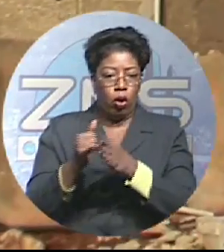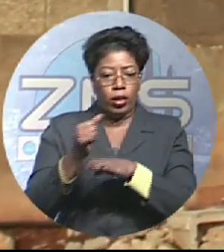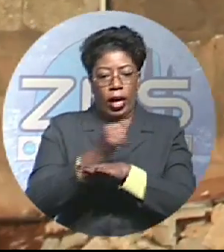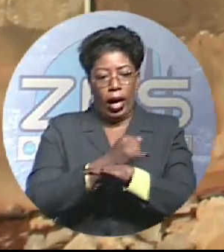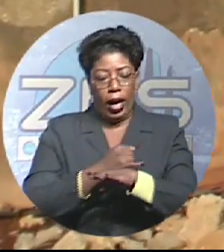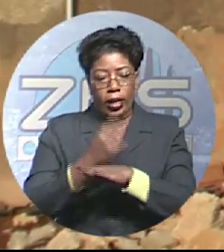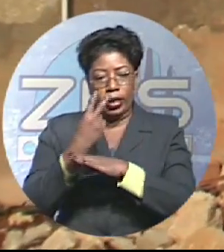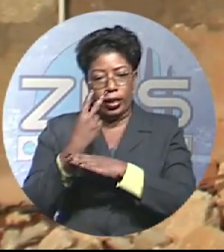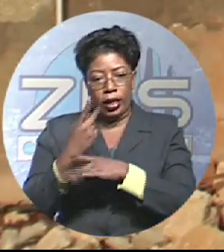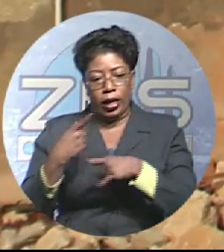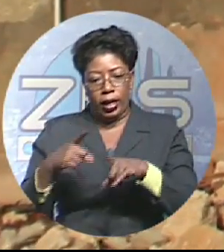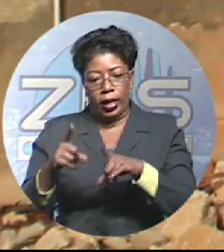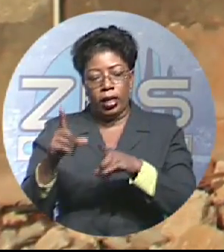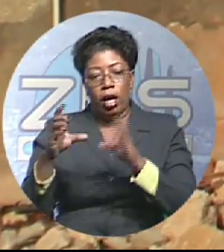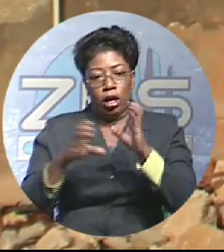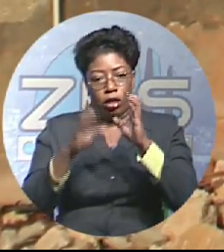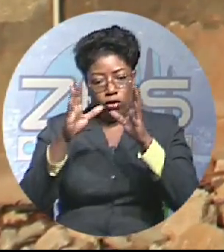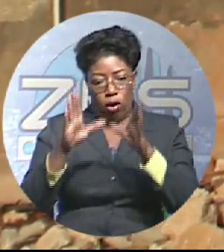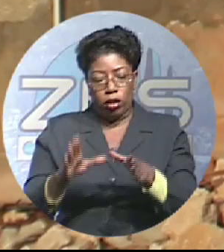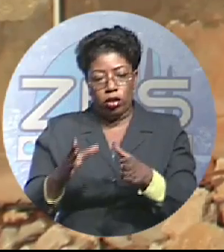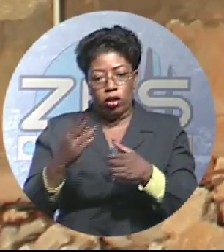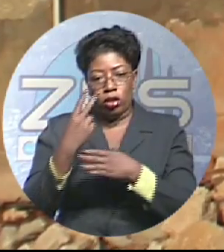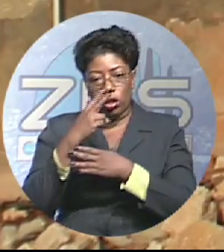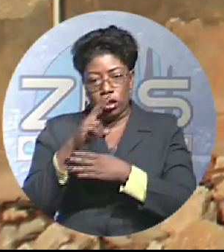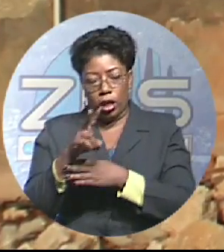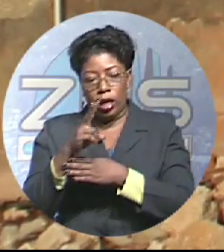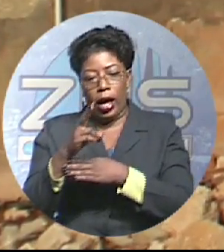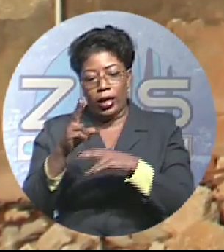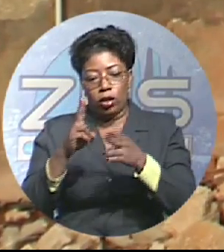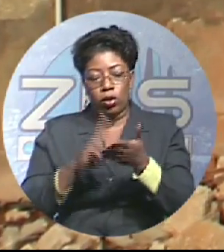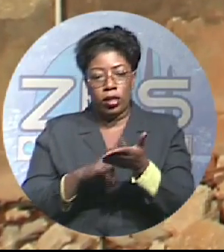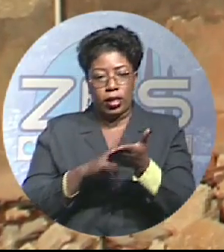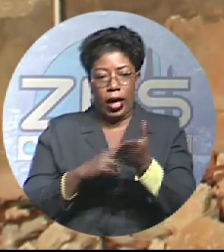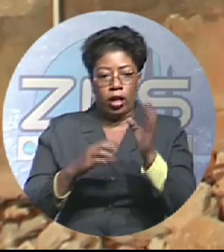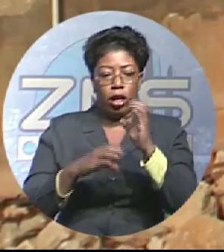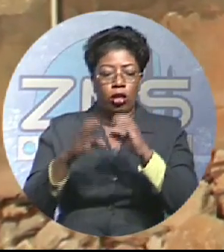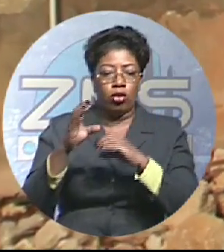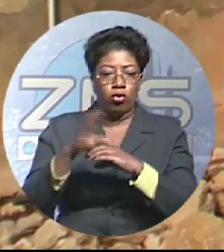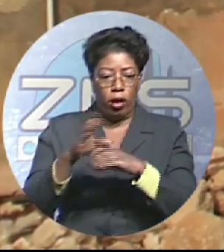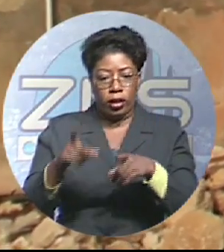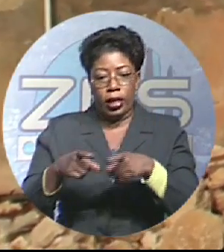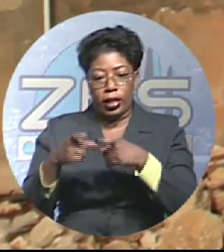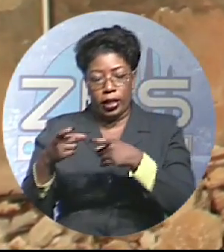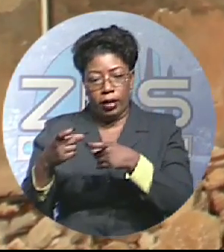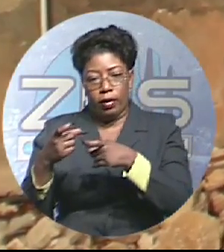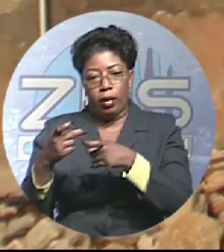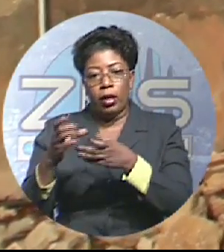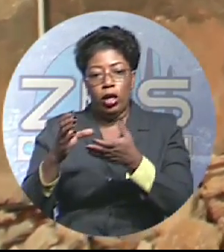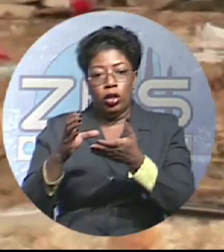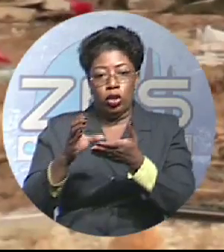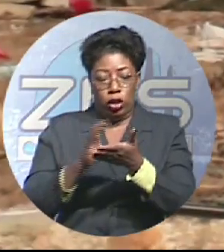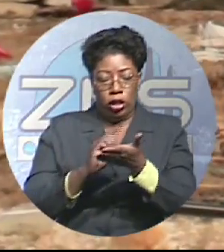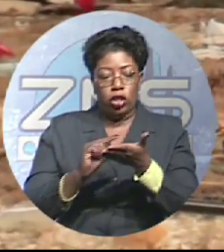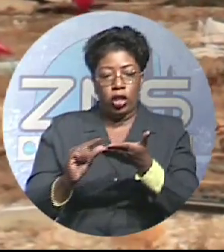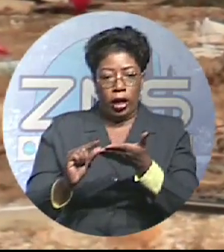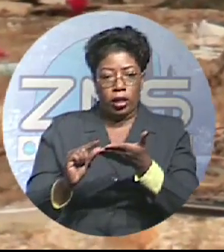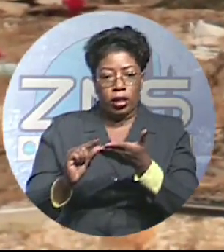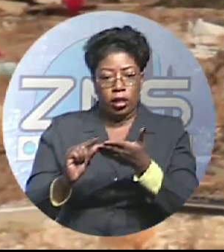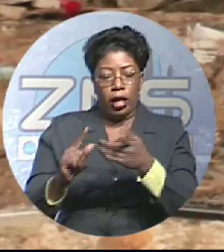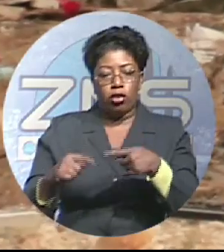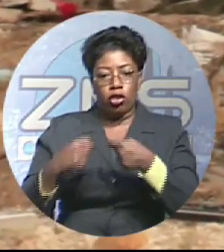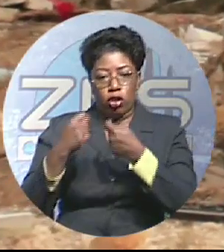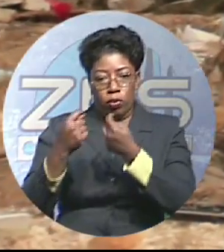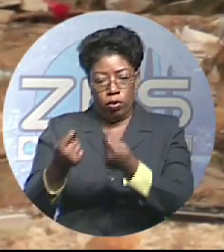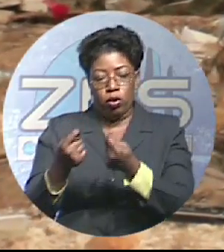local contractors sign contracts and to issue their mobilization checks, materials distribution lists,